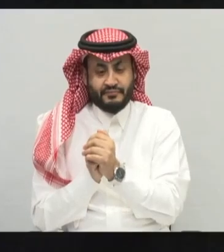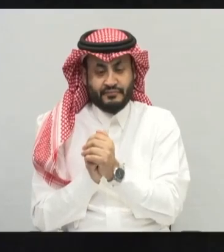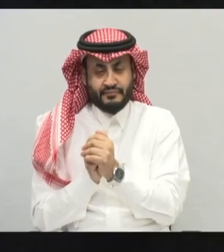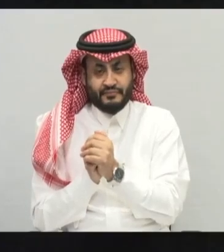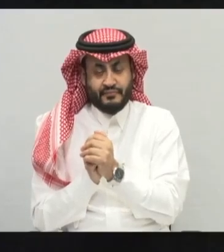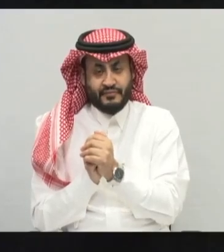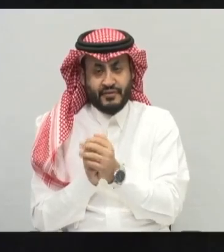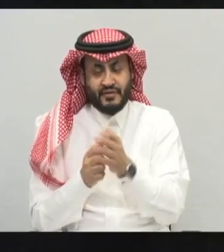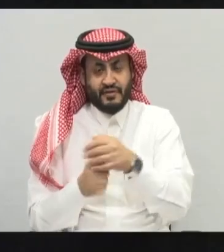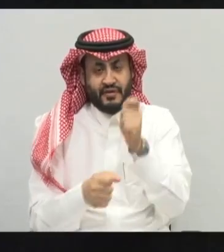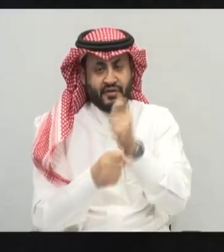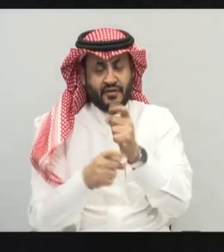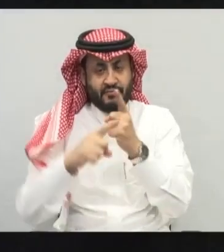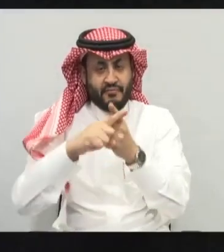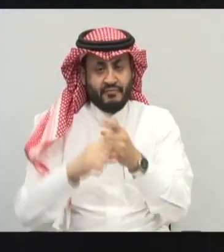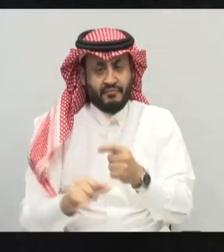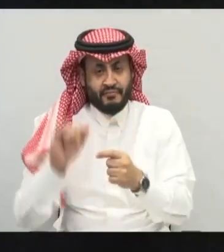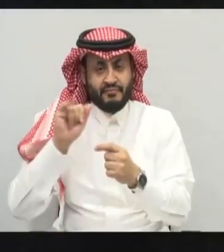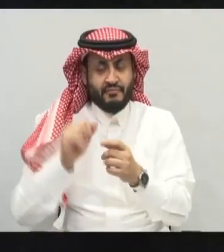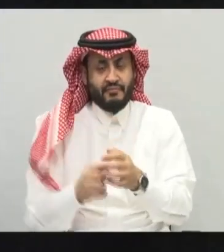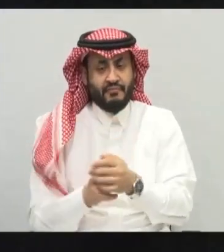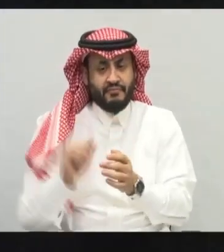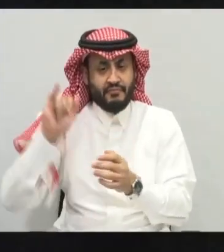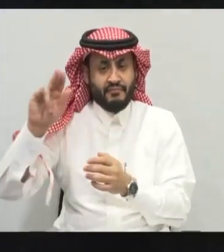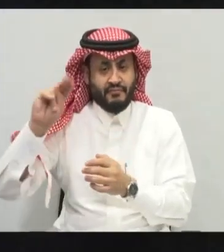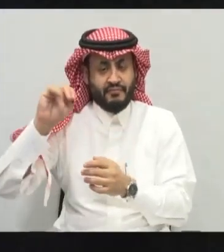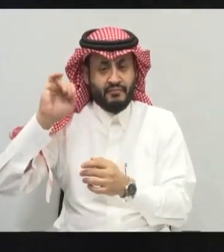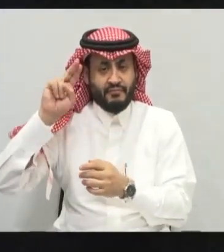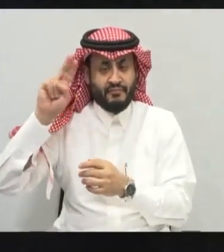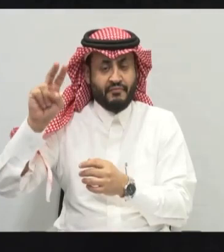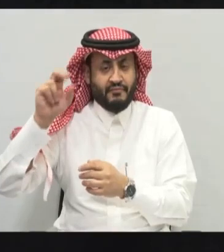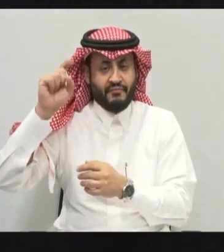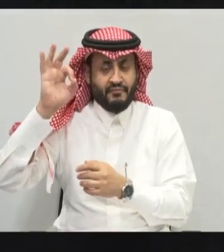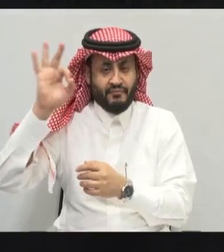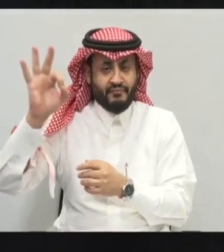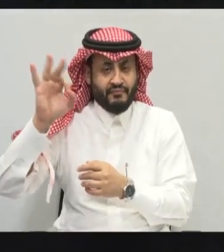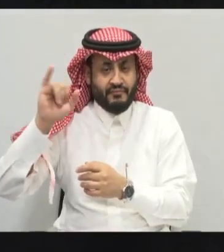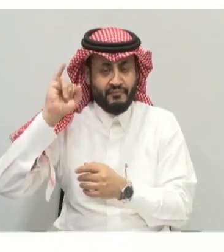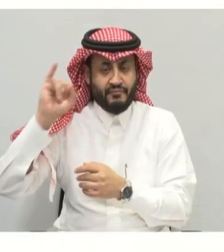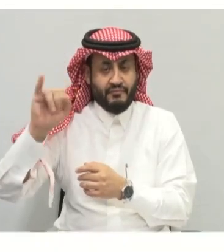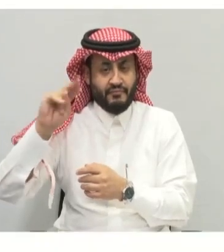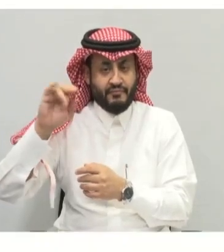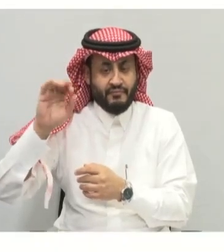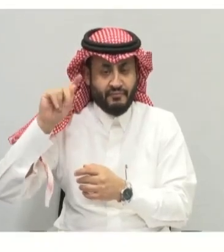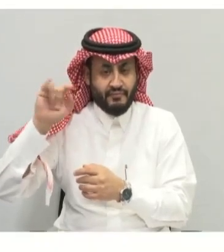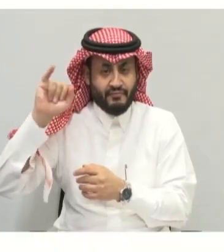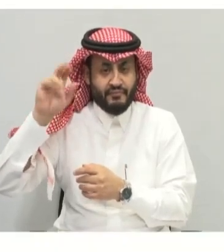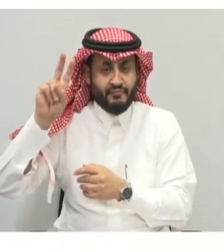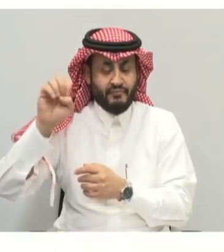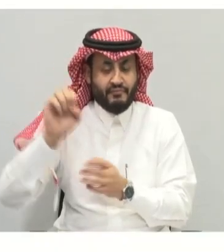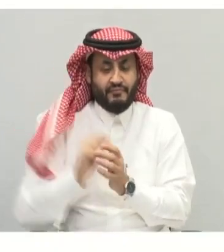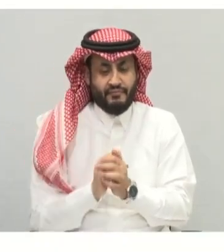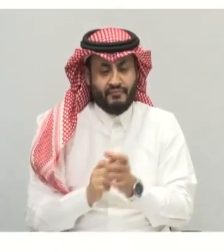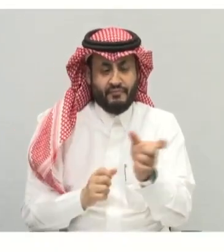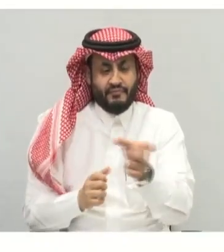the verb plus infinitive and we said that the inventive form can follow certain verbs including what we can see here which is